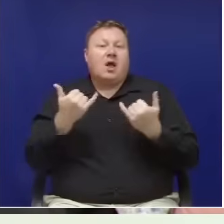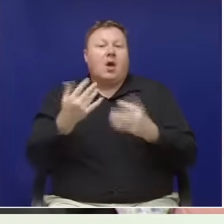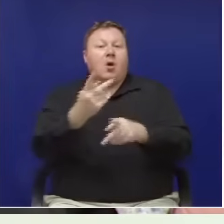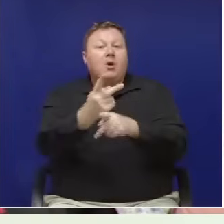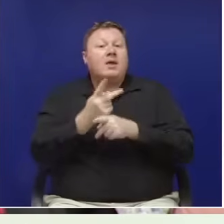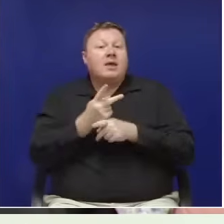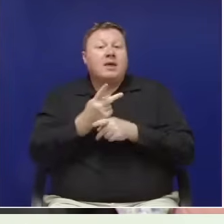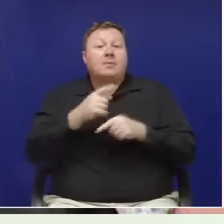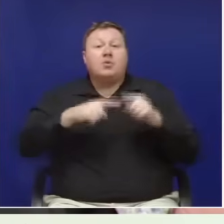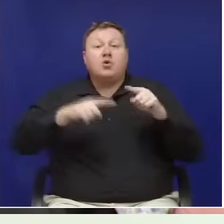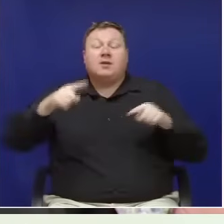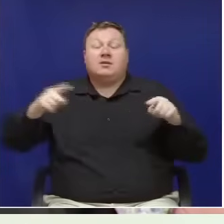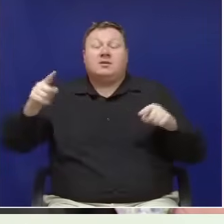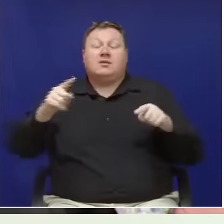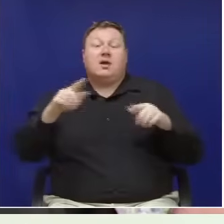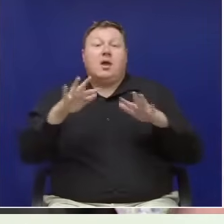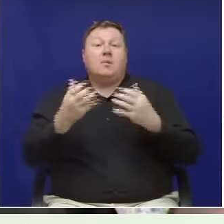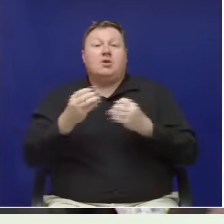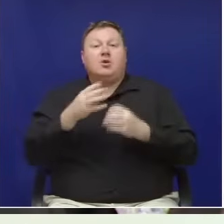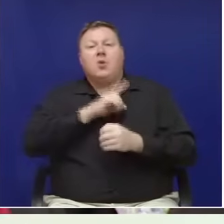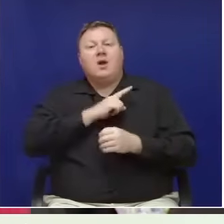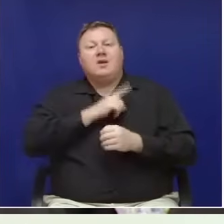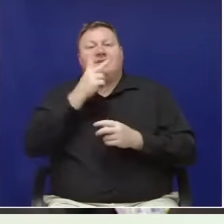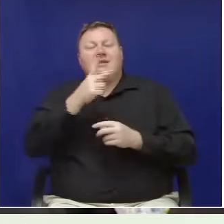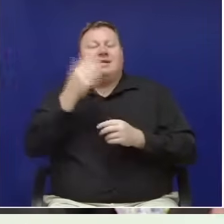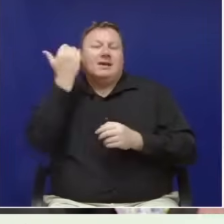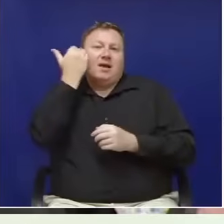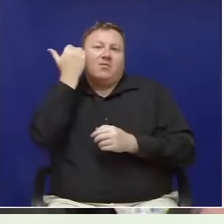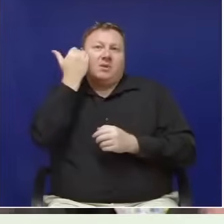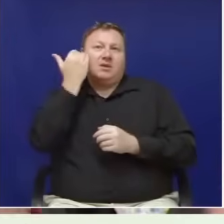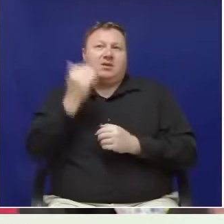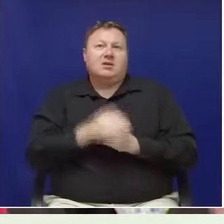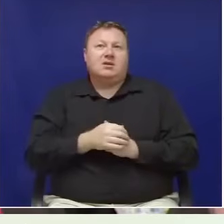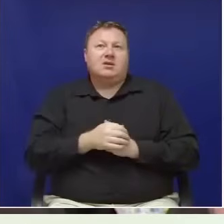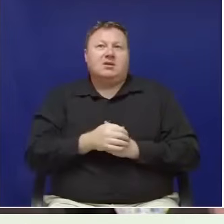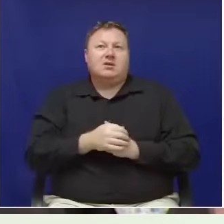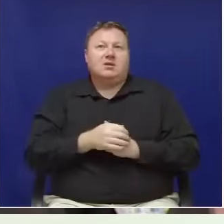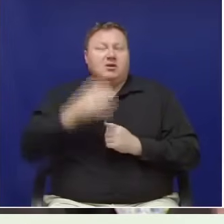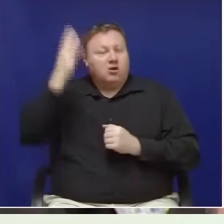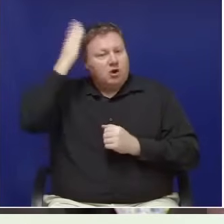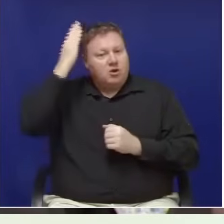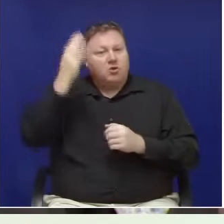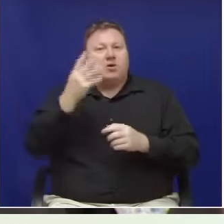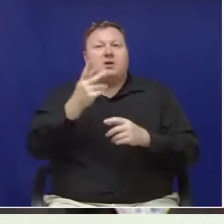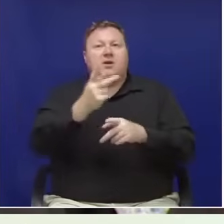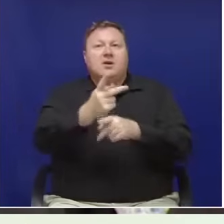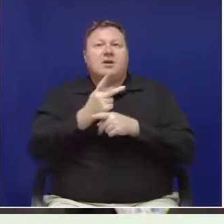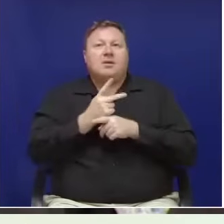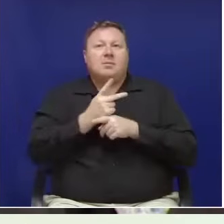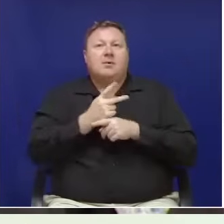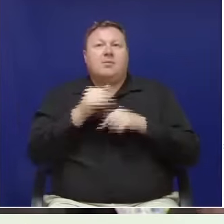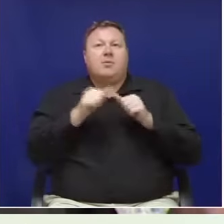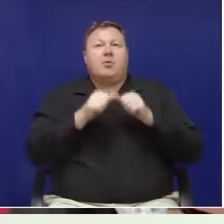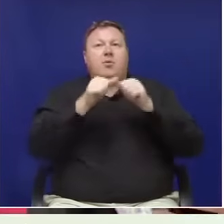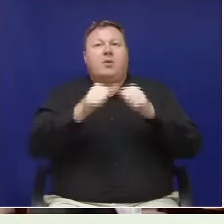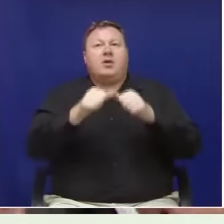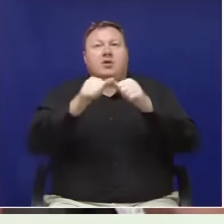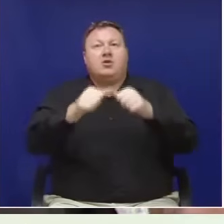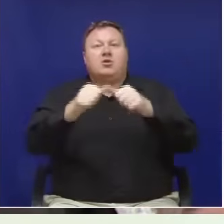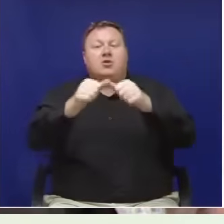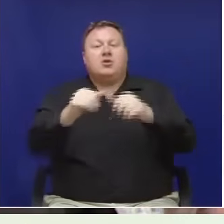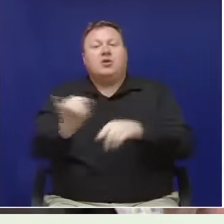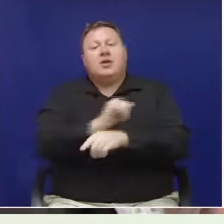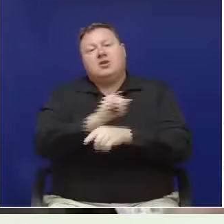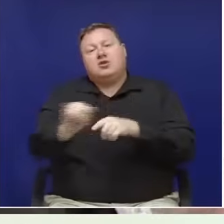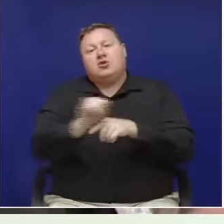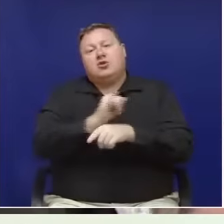have witnessed with the government is that graduates are kept in perpetual